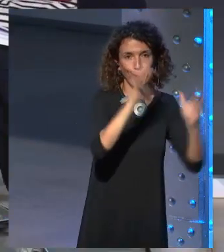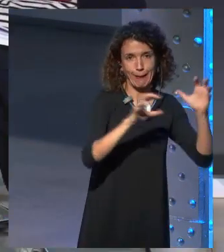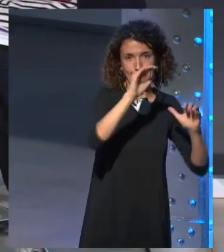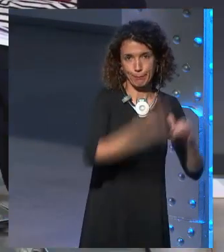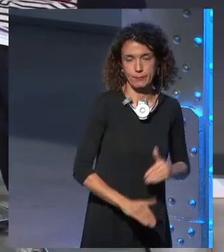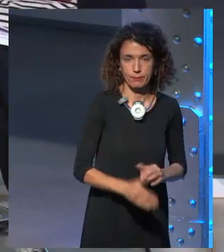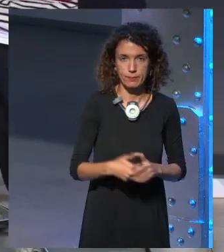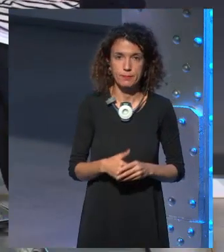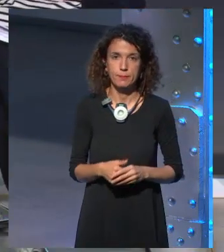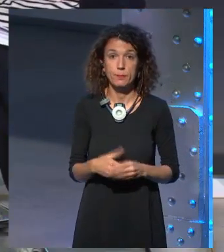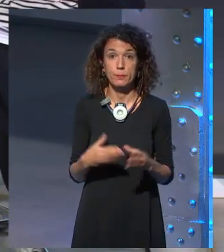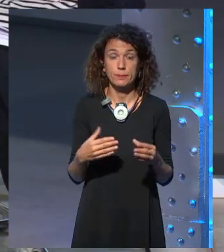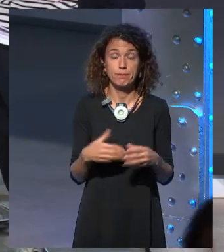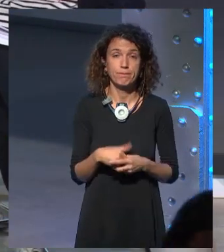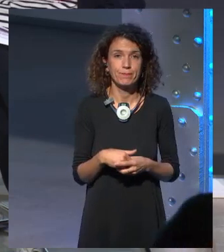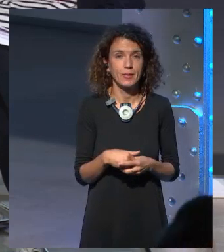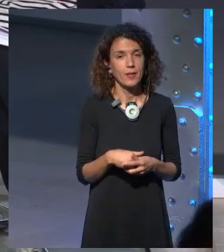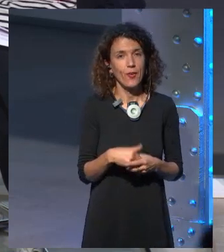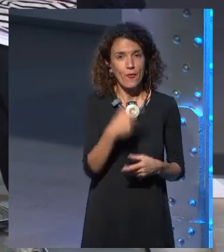others. I would like to know your opinion.